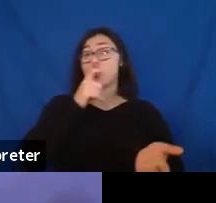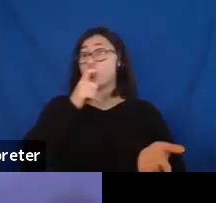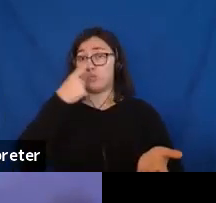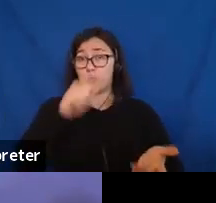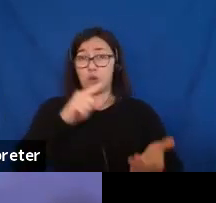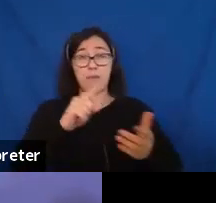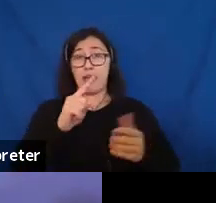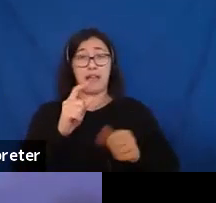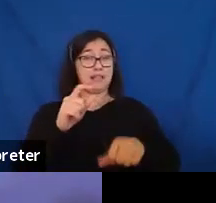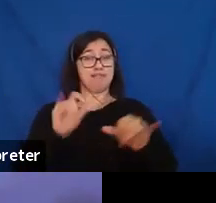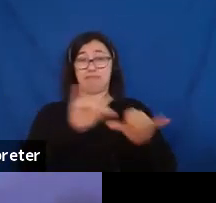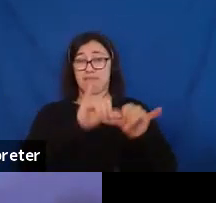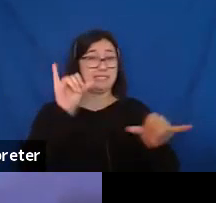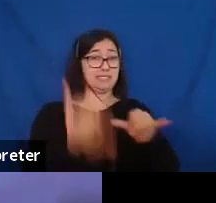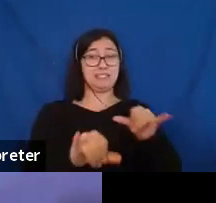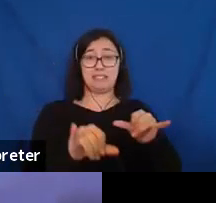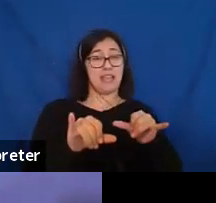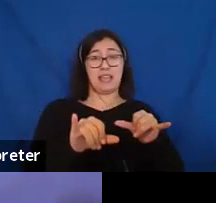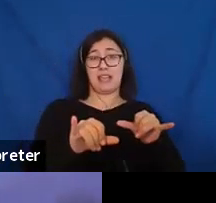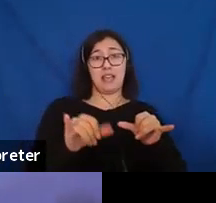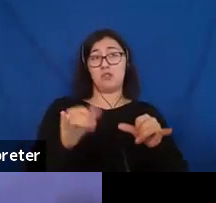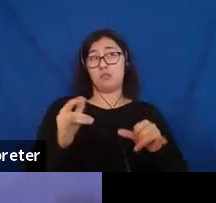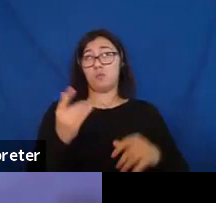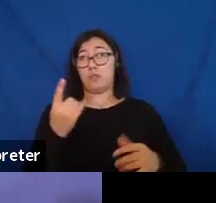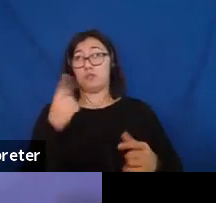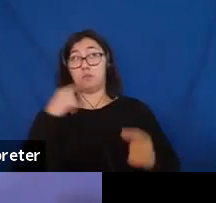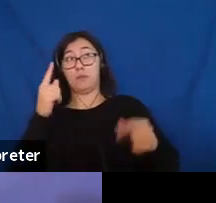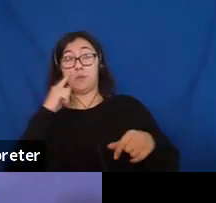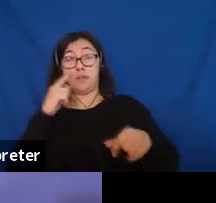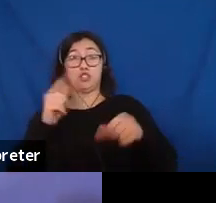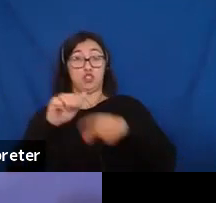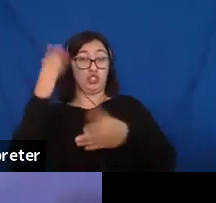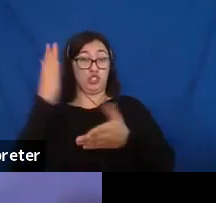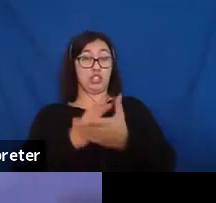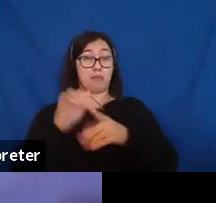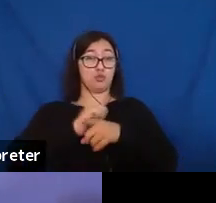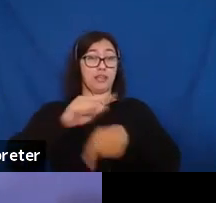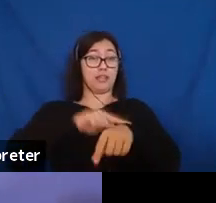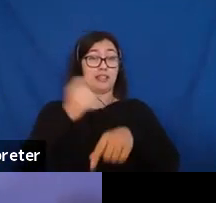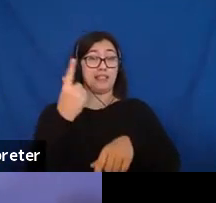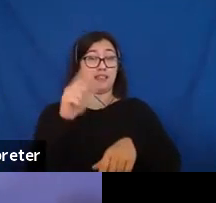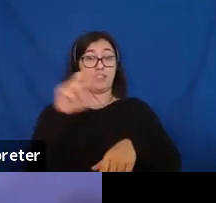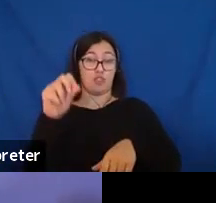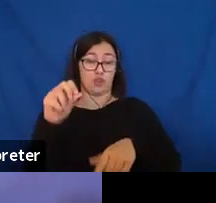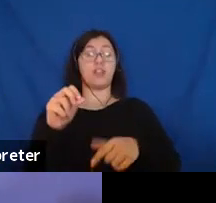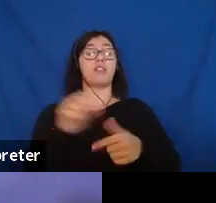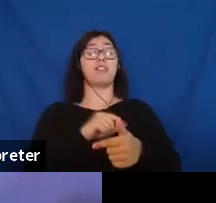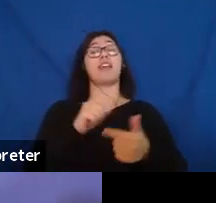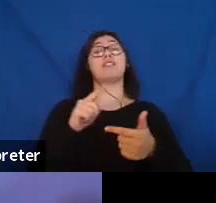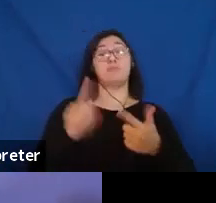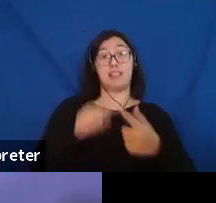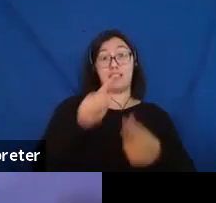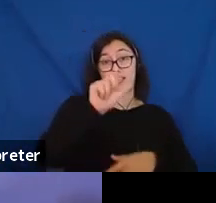10 minutes today? We were going to go to 11. We were going to stop the training at 11:30 and then do the meditation till